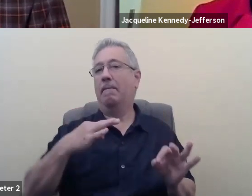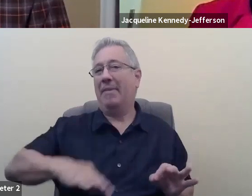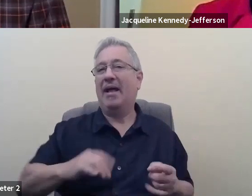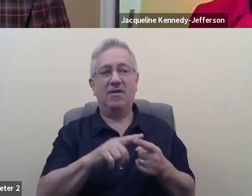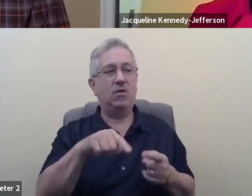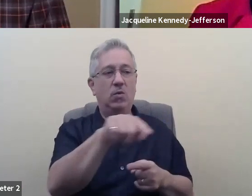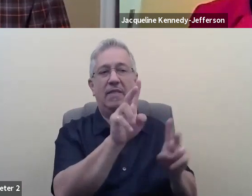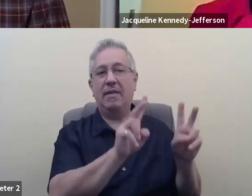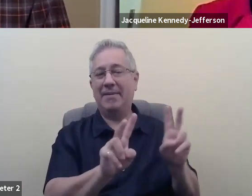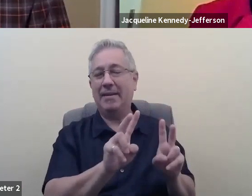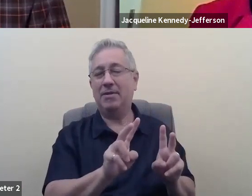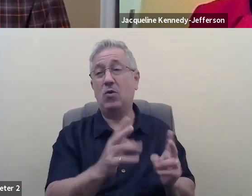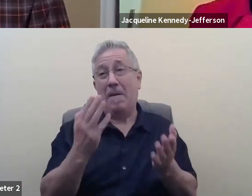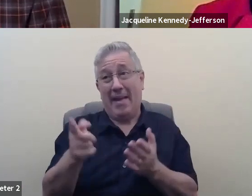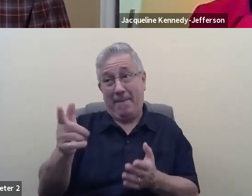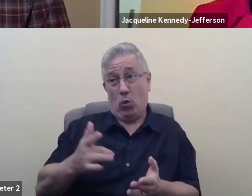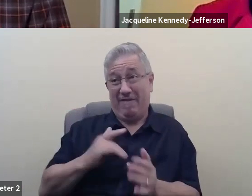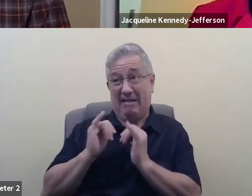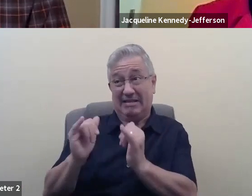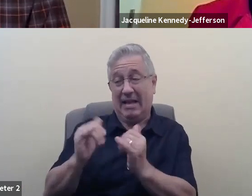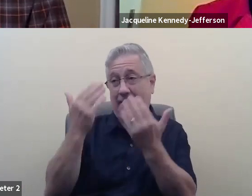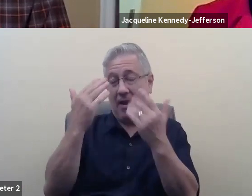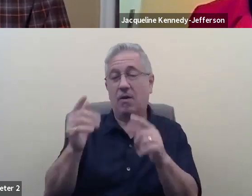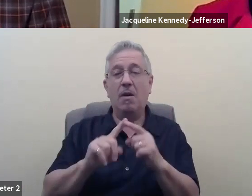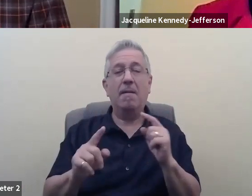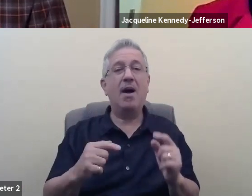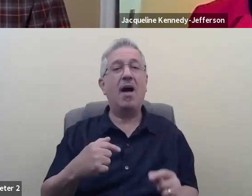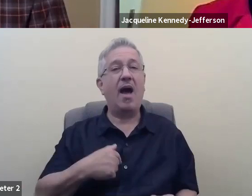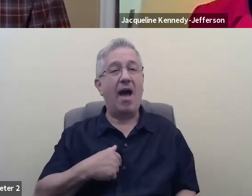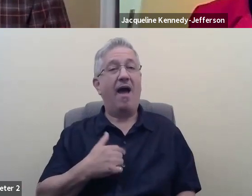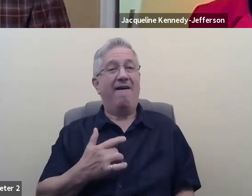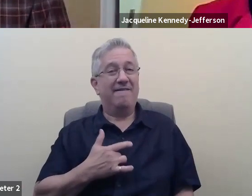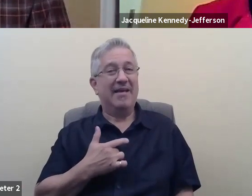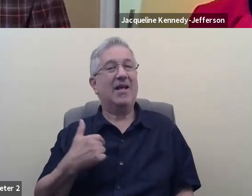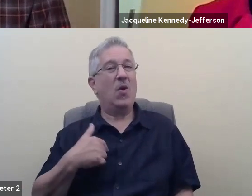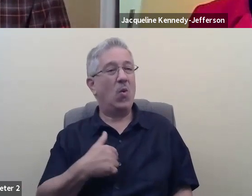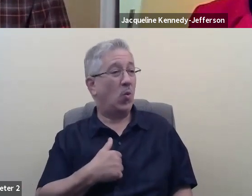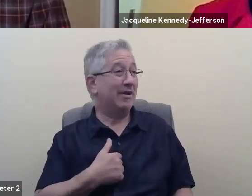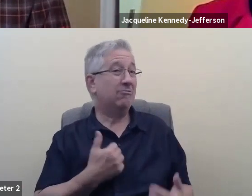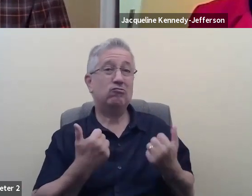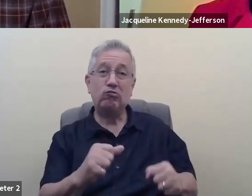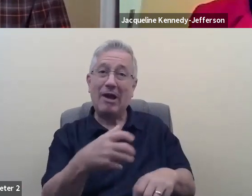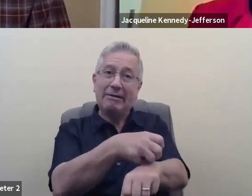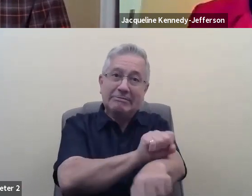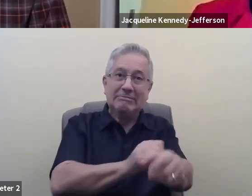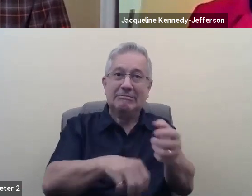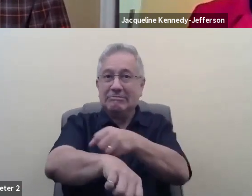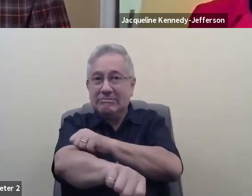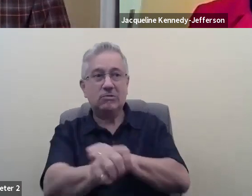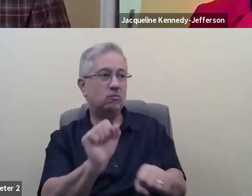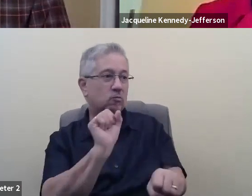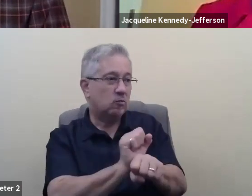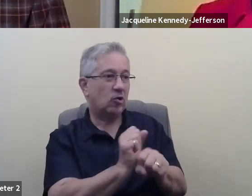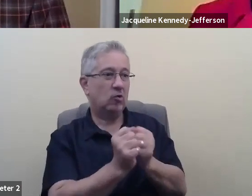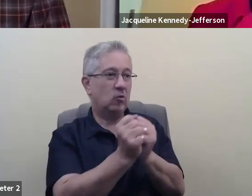know if you felt this way, but I feel like we've been, in the trenches, plugging away, presenting plans,